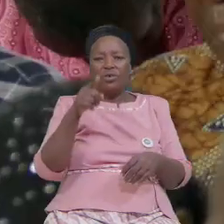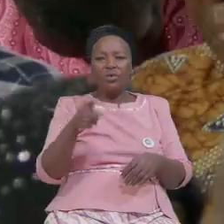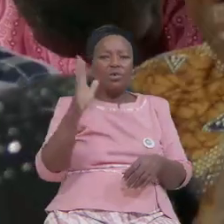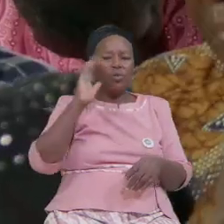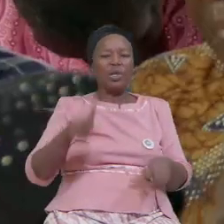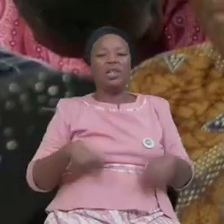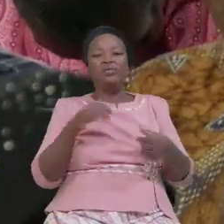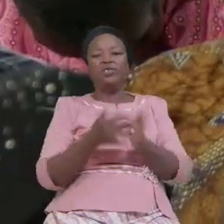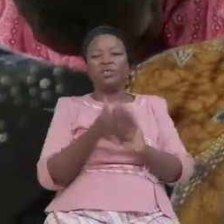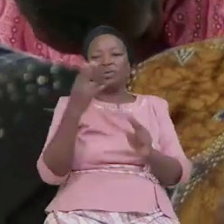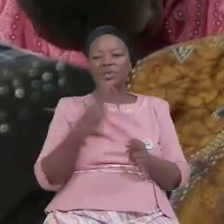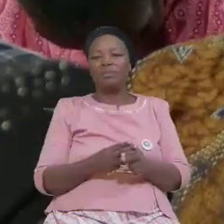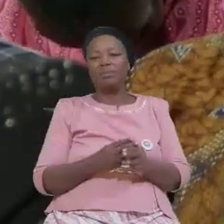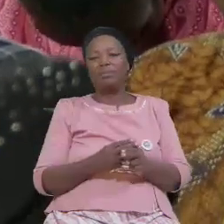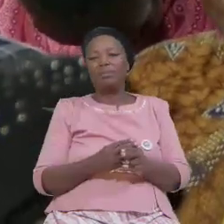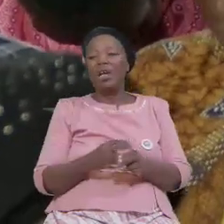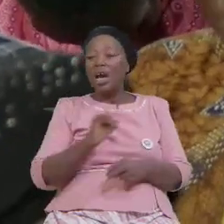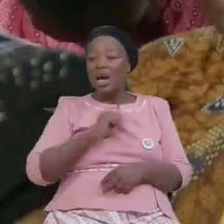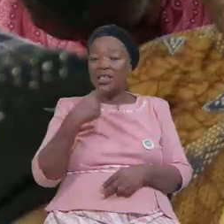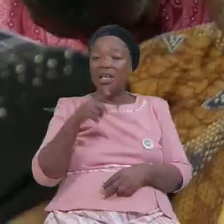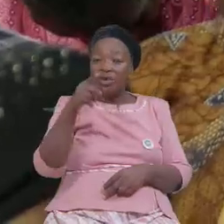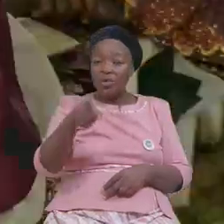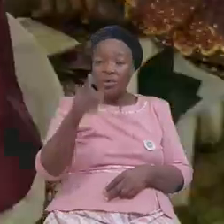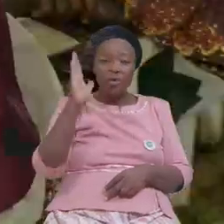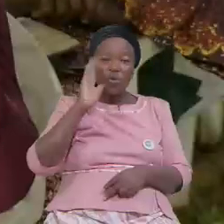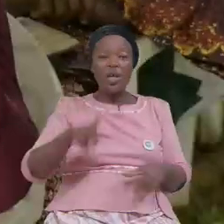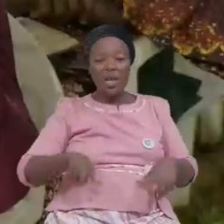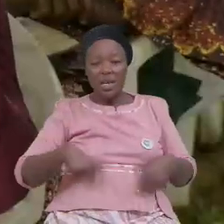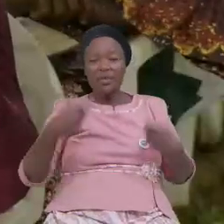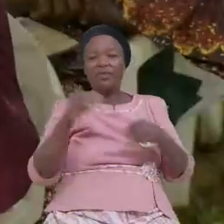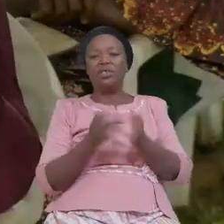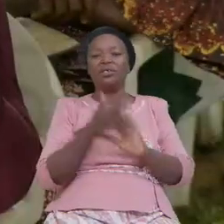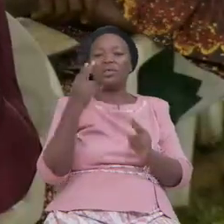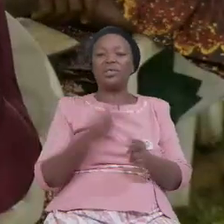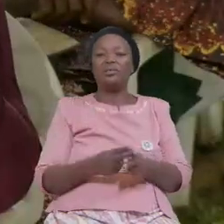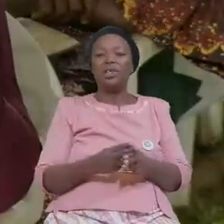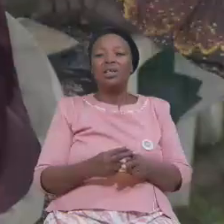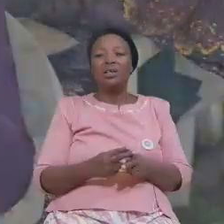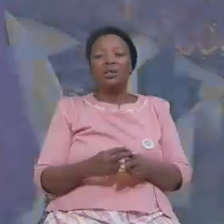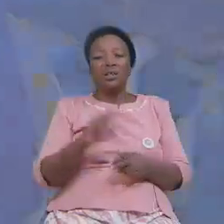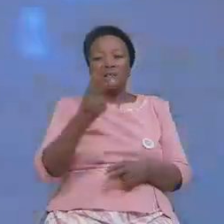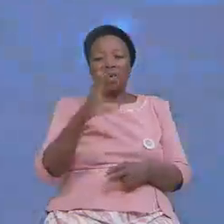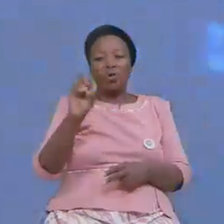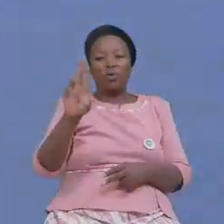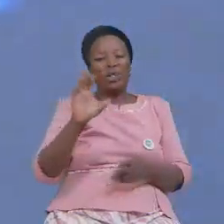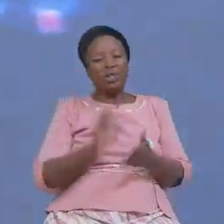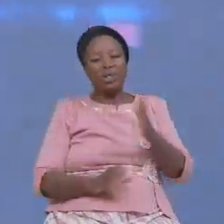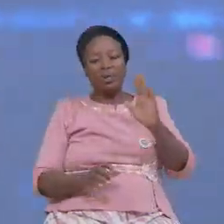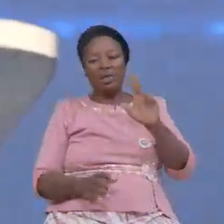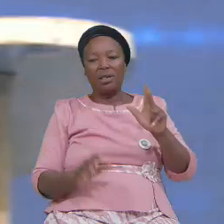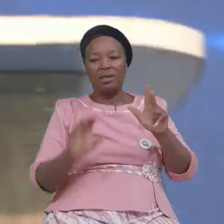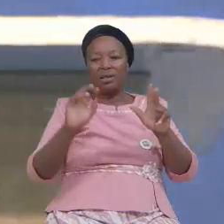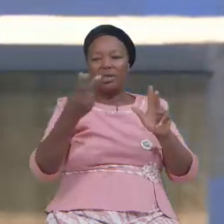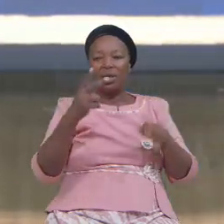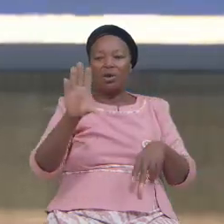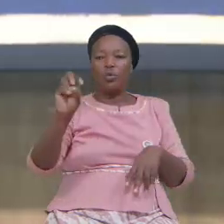live. I said you will live. Hey, look at 2 Corinthians chapter 3 verse